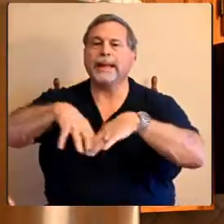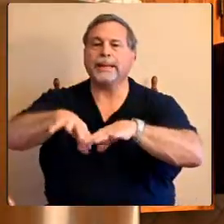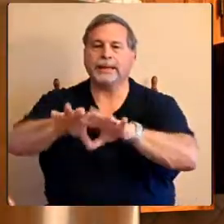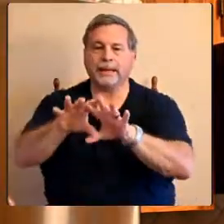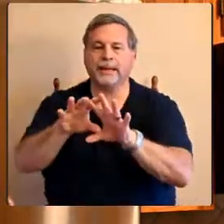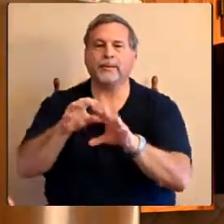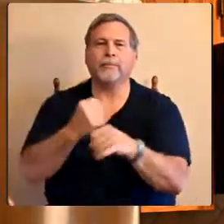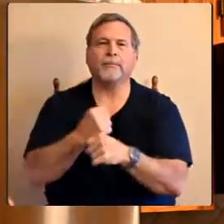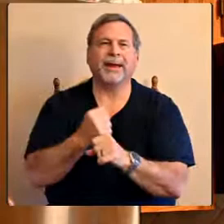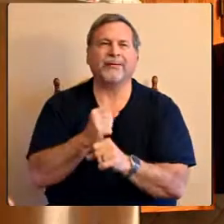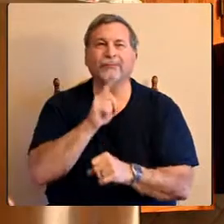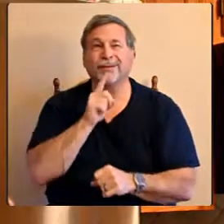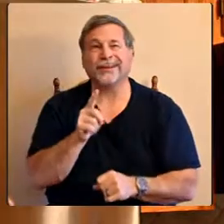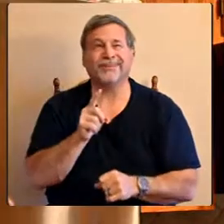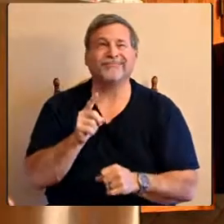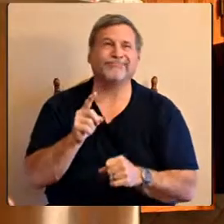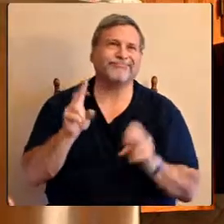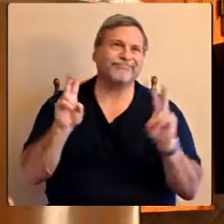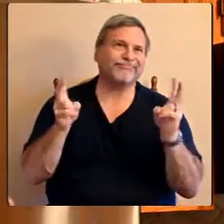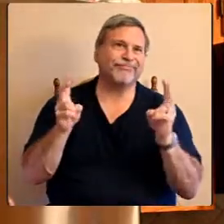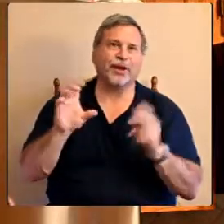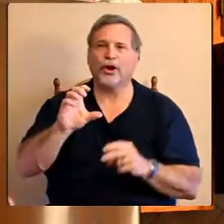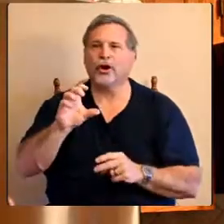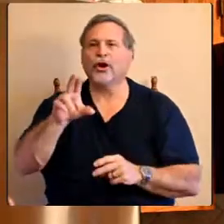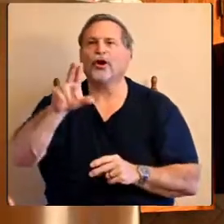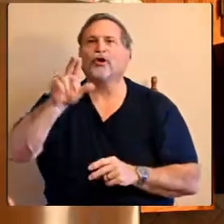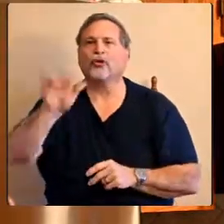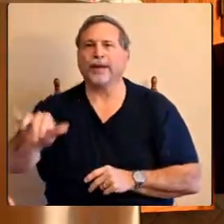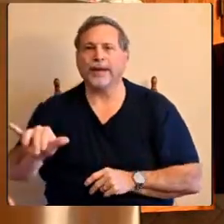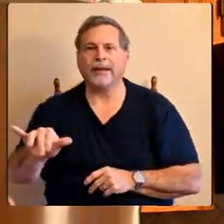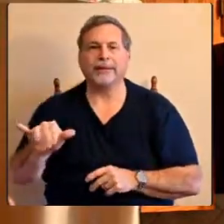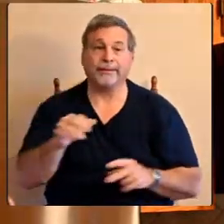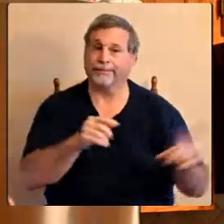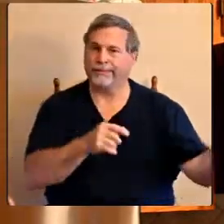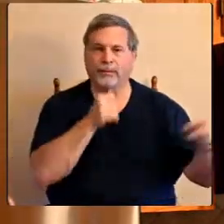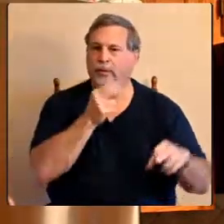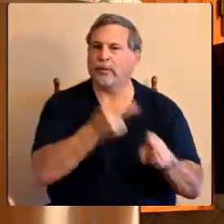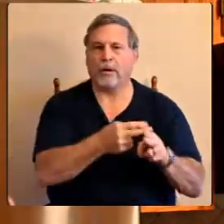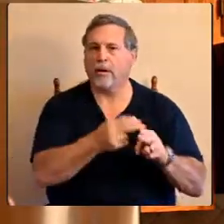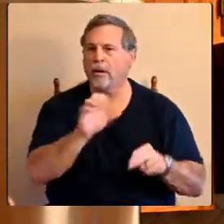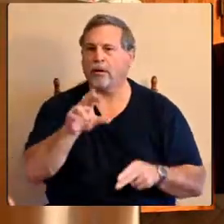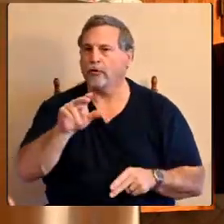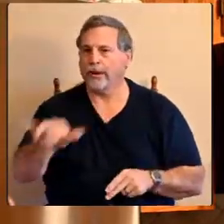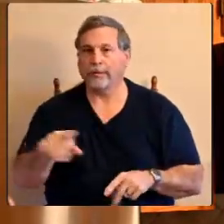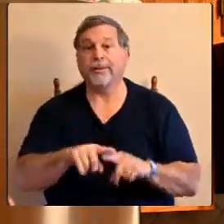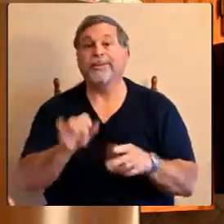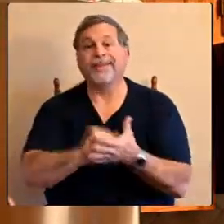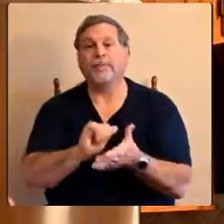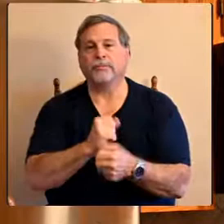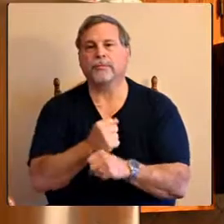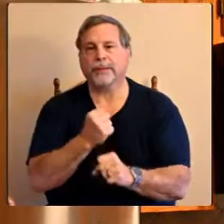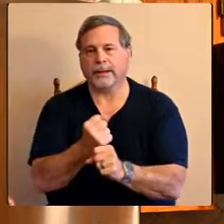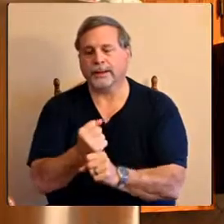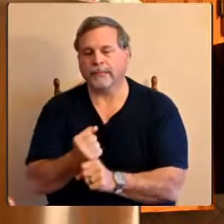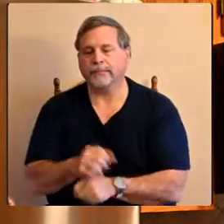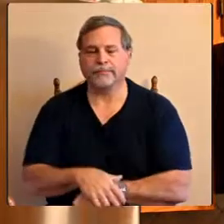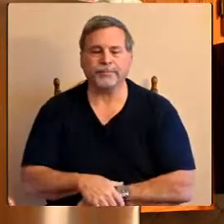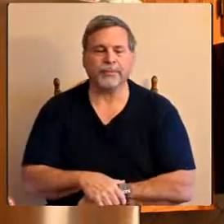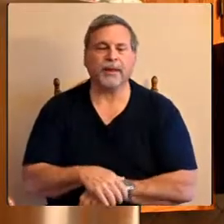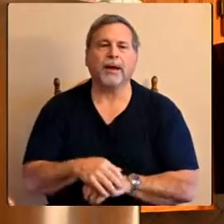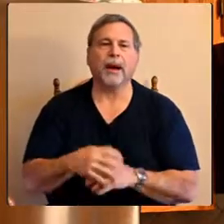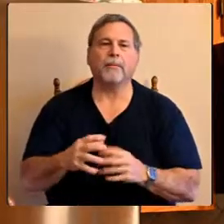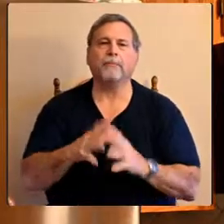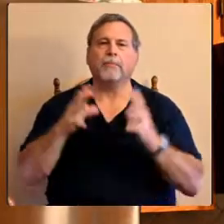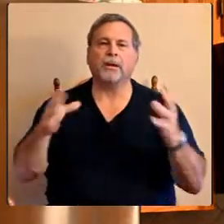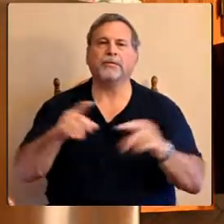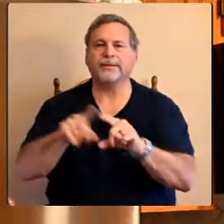make kind of our own curry, if you will. Now they would never call it a curry, but that's basically what a curry